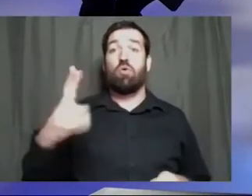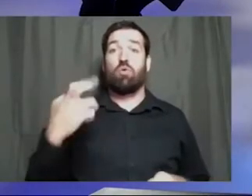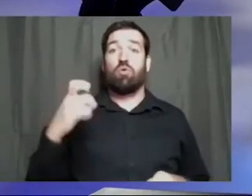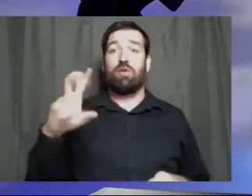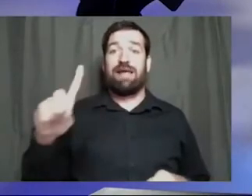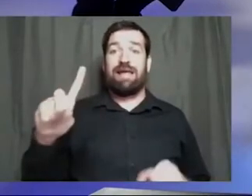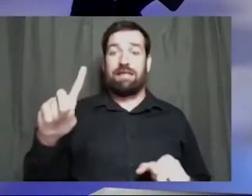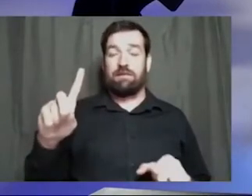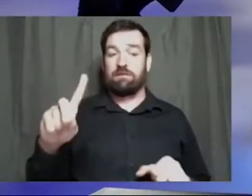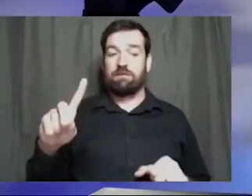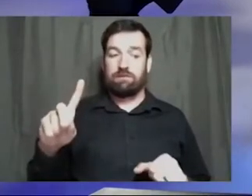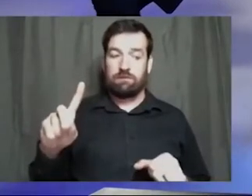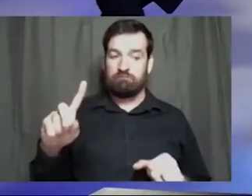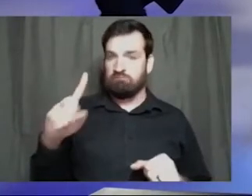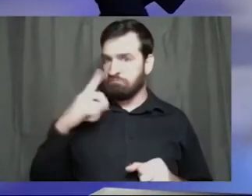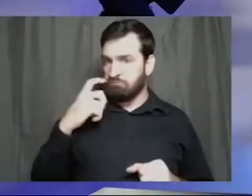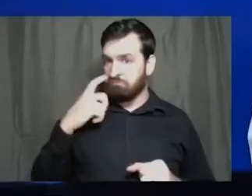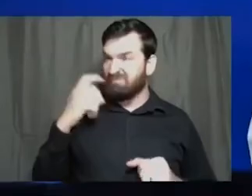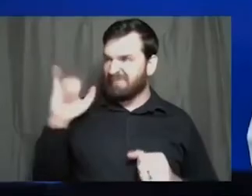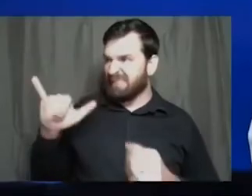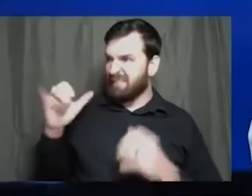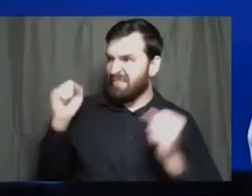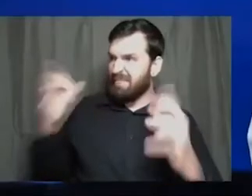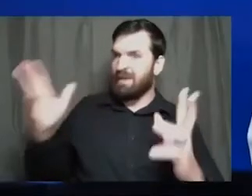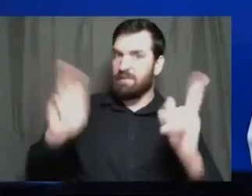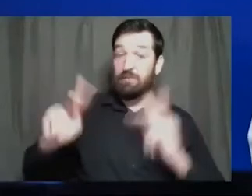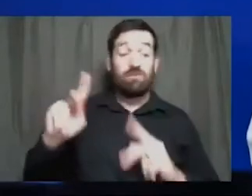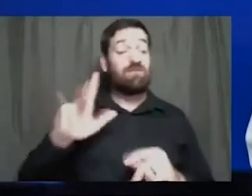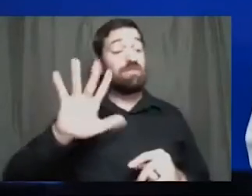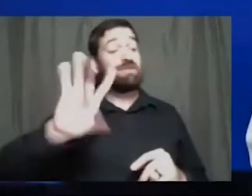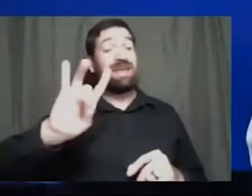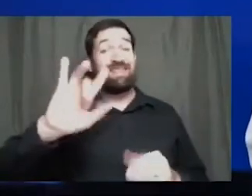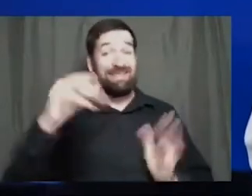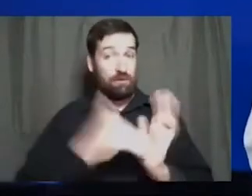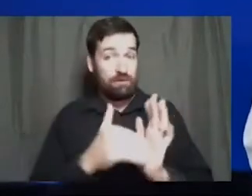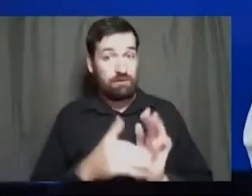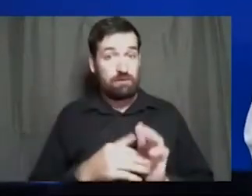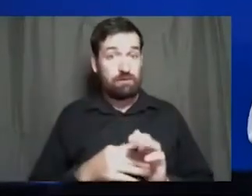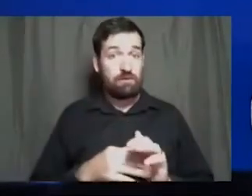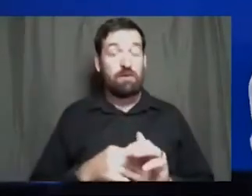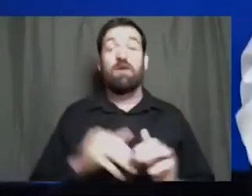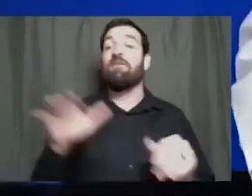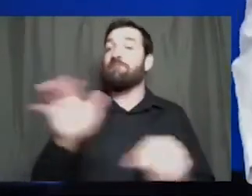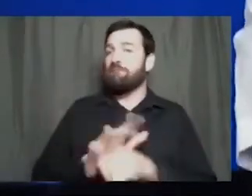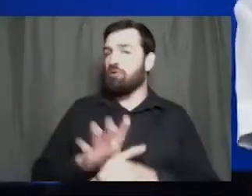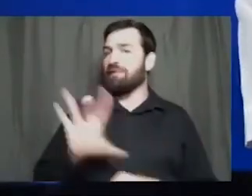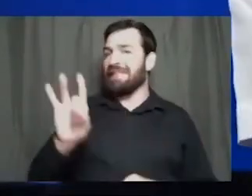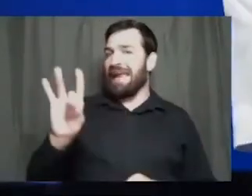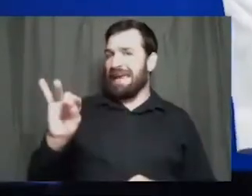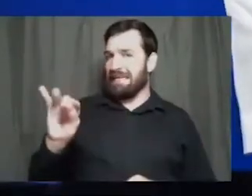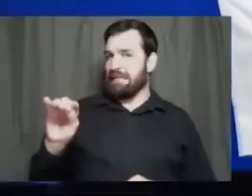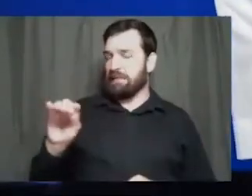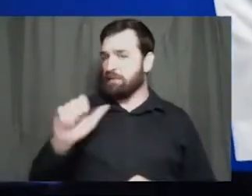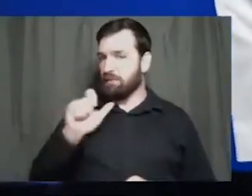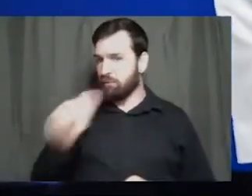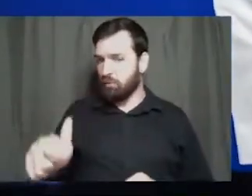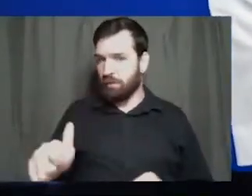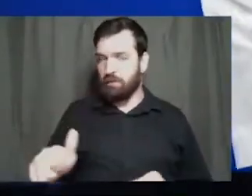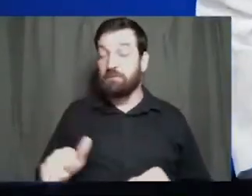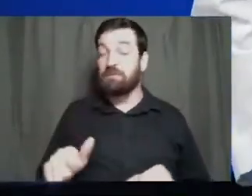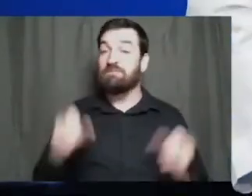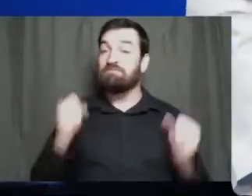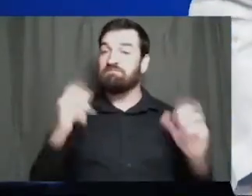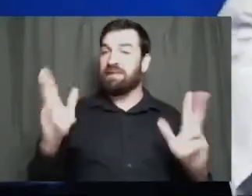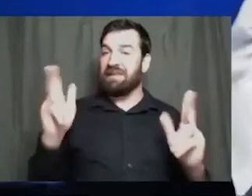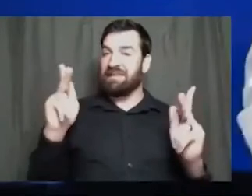so... That's a lot of people. Yeah, 58,000, so it won't be a totally full Arrowhead. Full is 80,000. That's a lot of Garth Brooks fans. It's a lot of Garth Brooks fans. It is